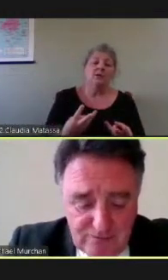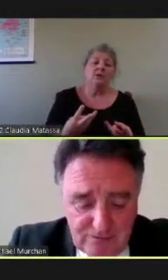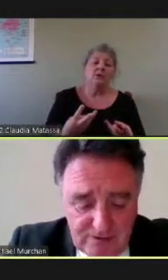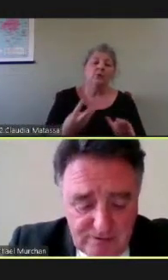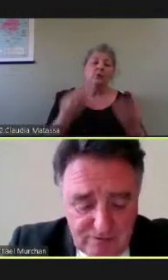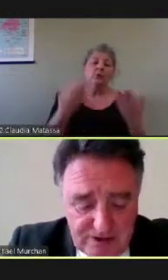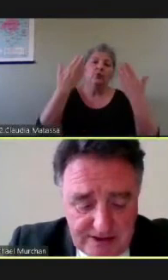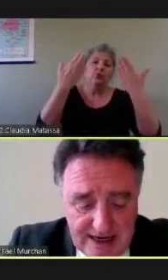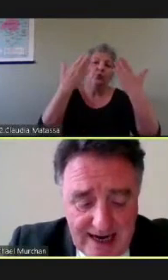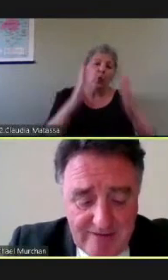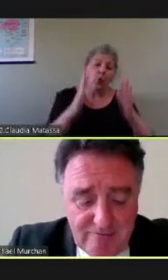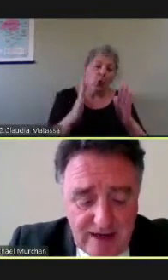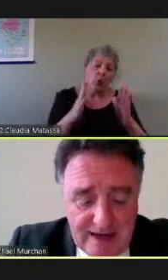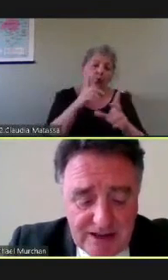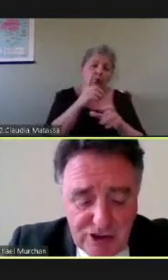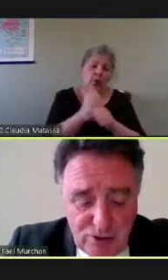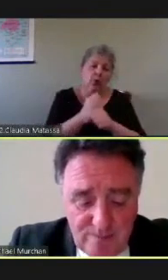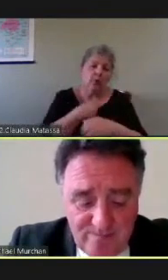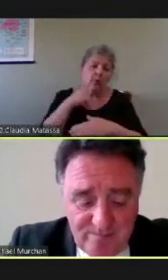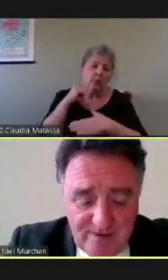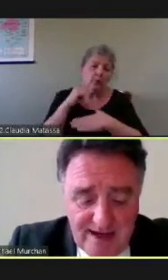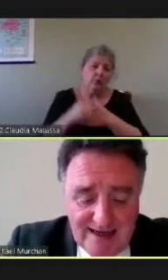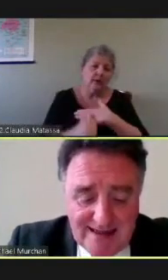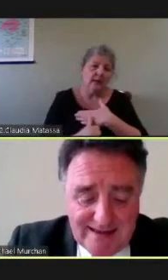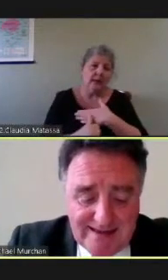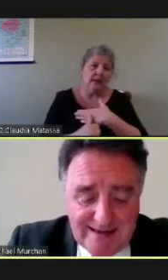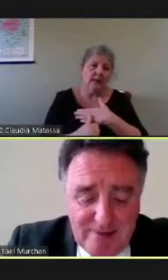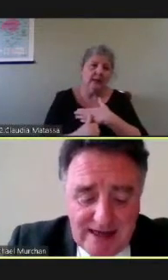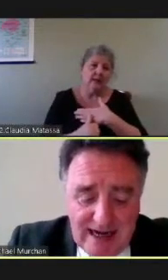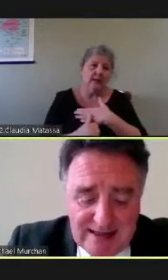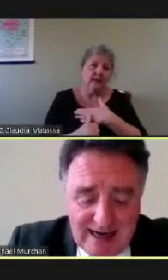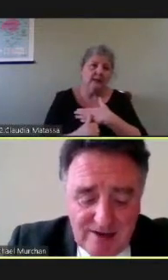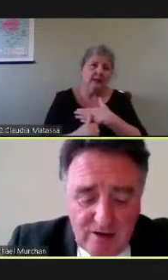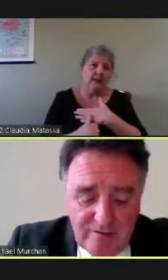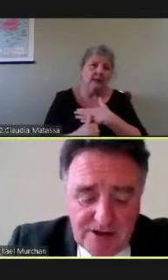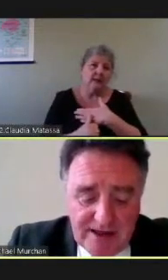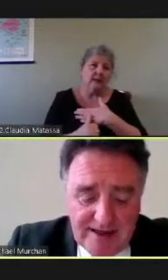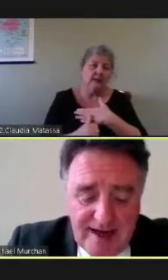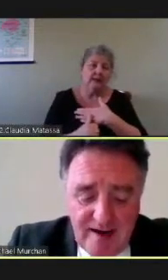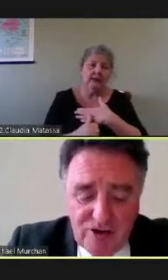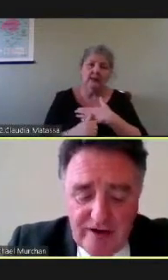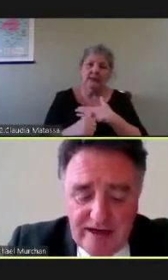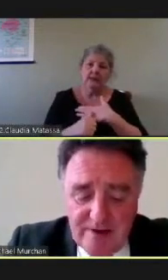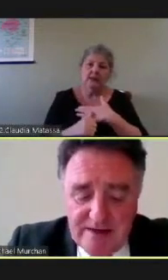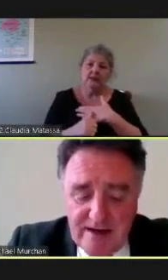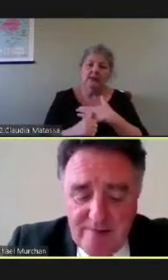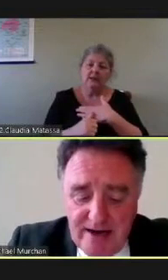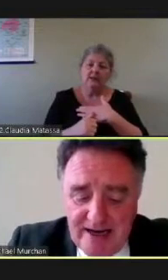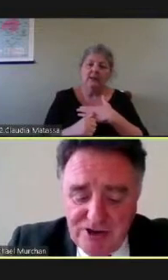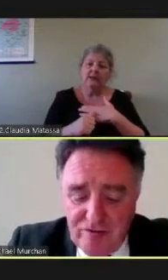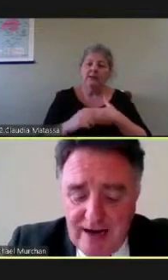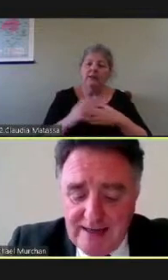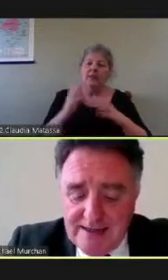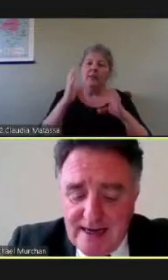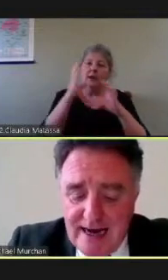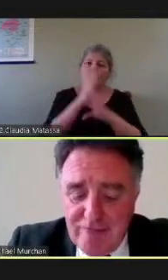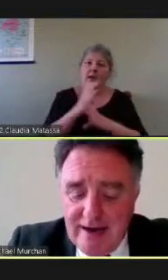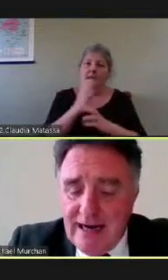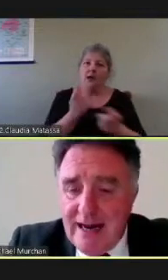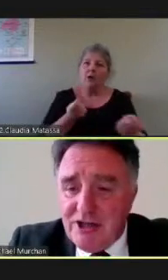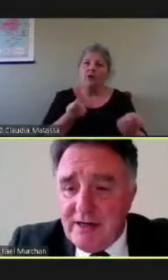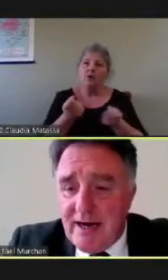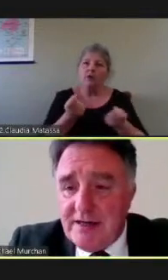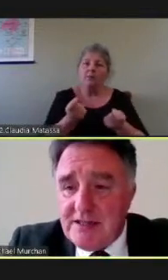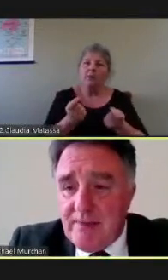highlight today relates to the Mental Health Act governs the care, treatment, patient rights,